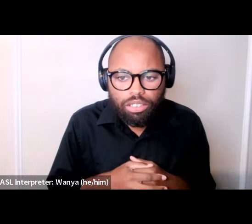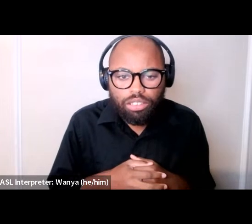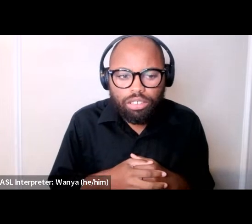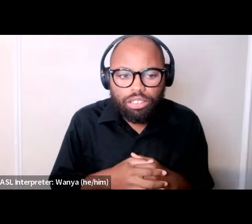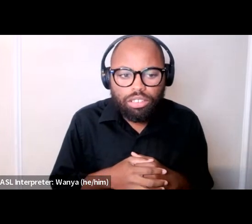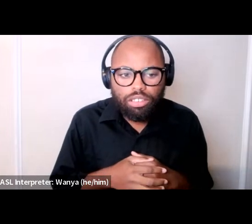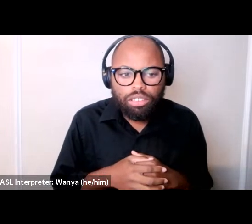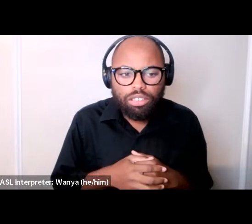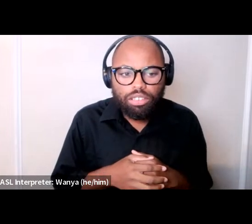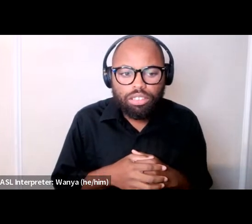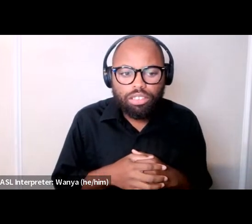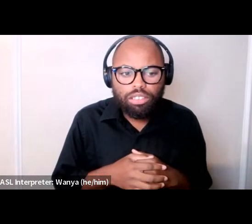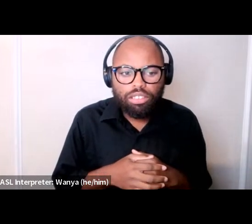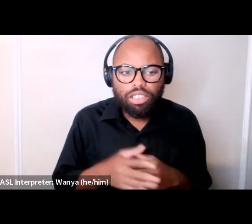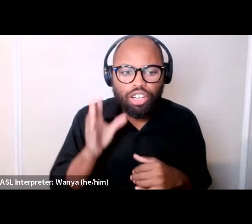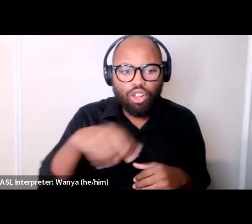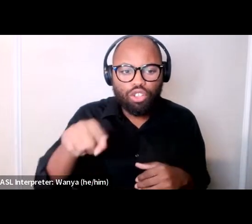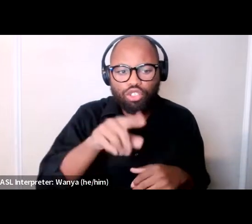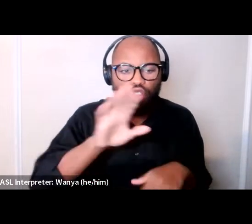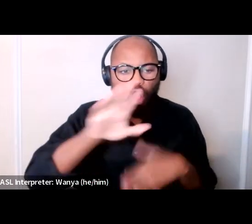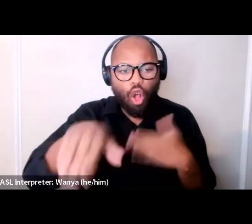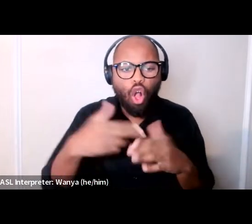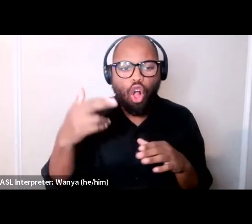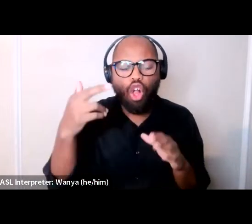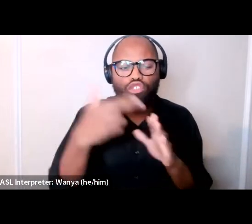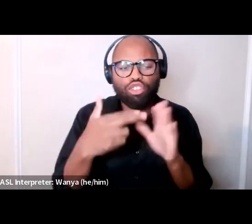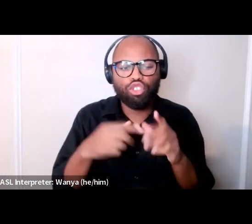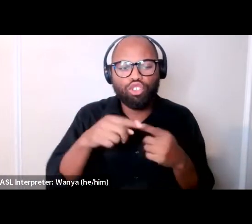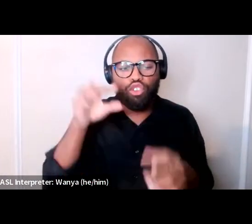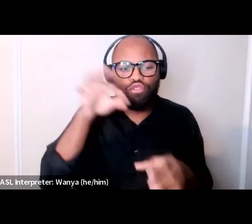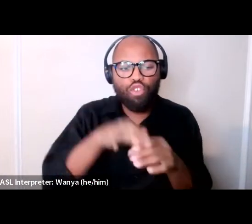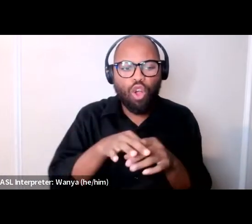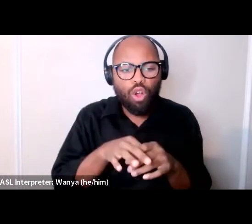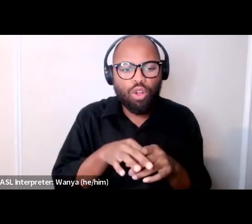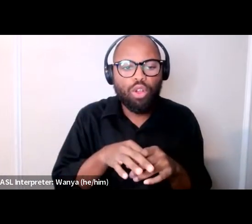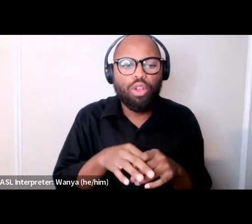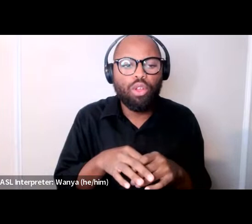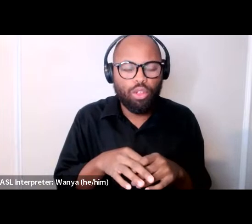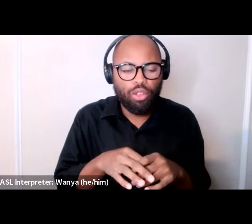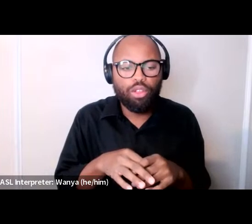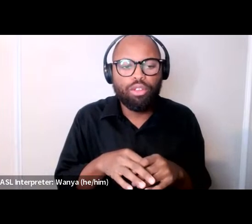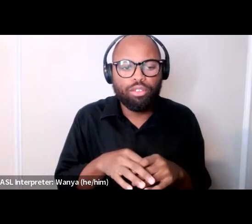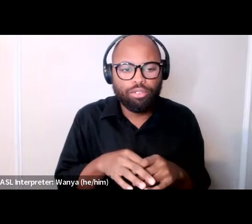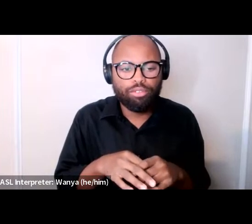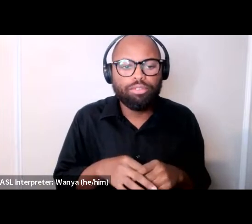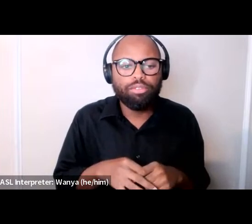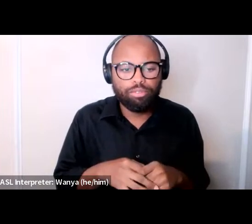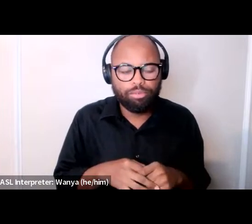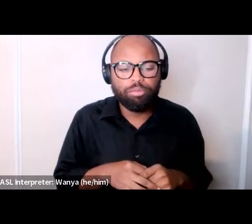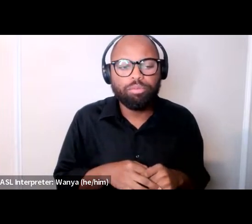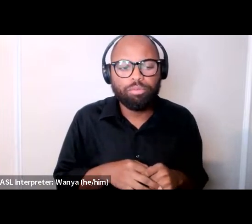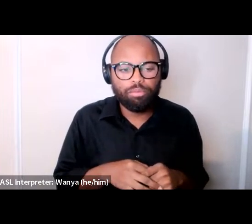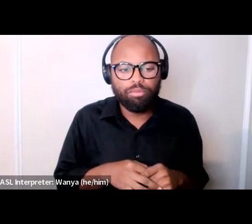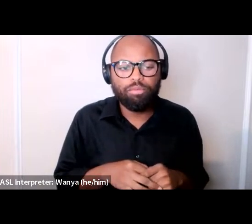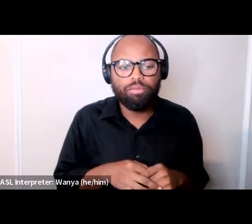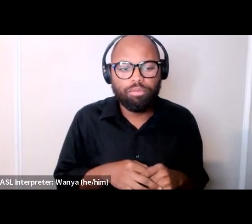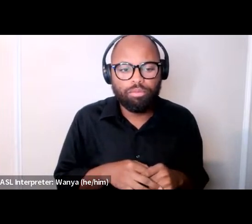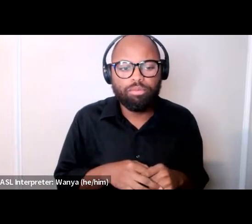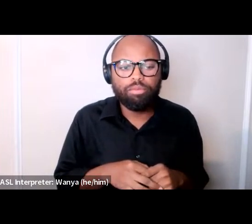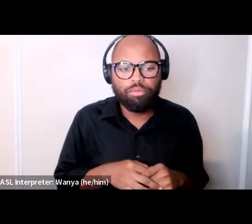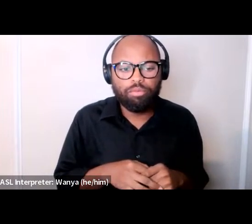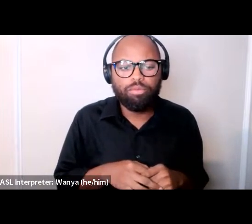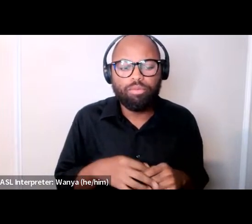I know you guys are all registered to vote, but we have a bunch of flyers that the league publishes. Things like